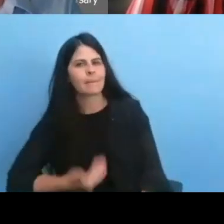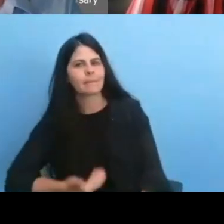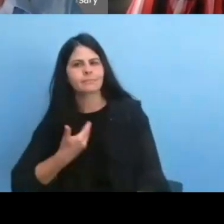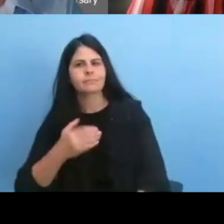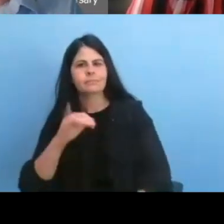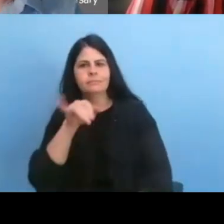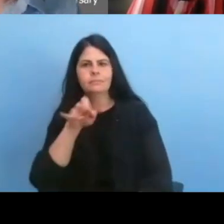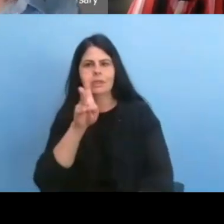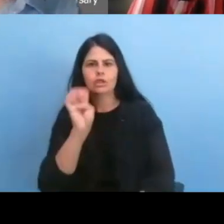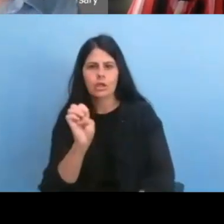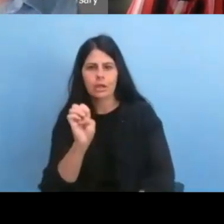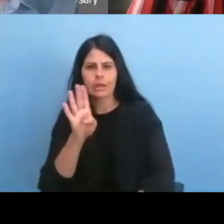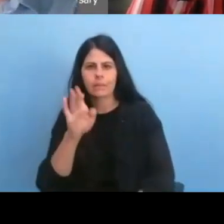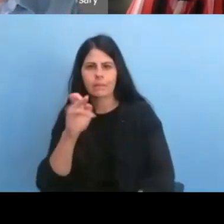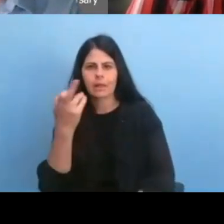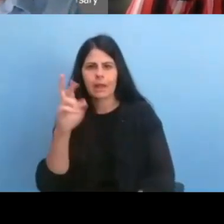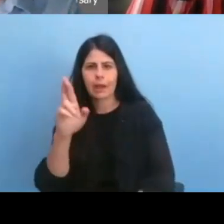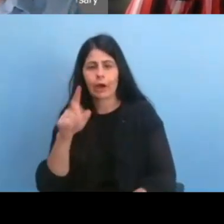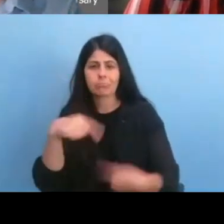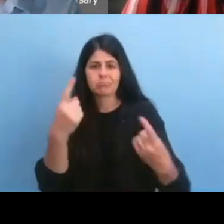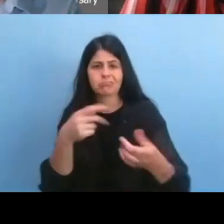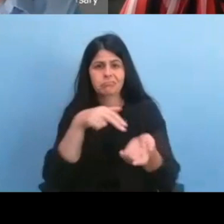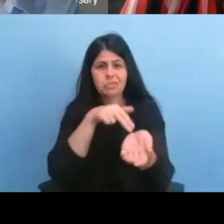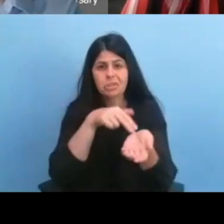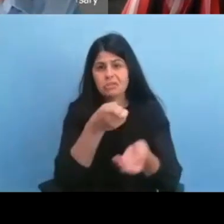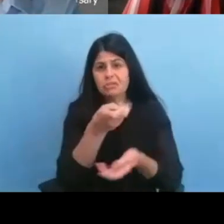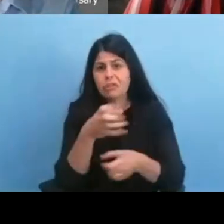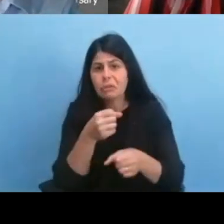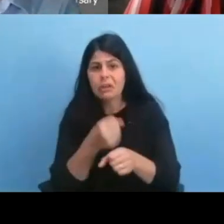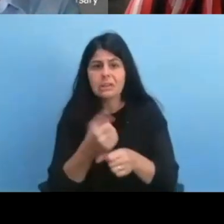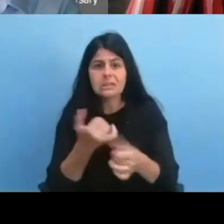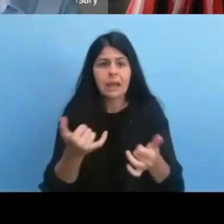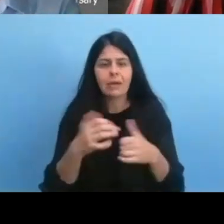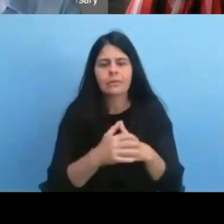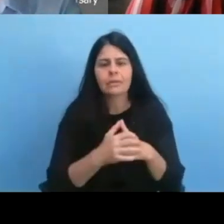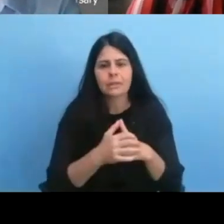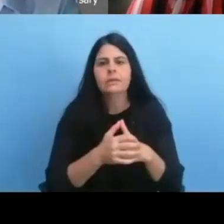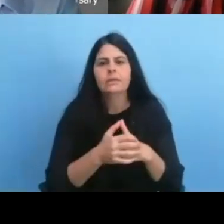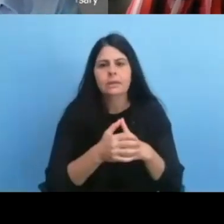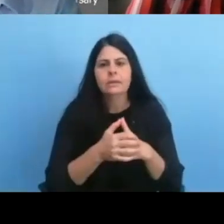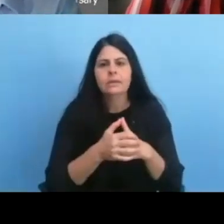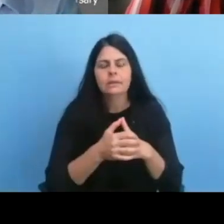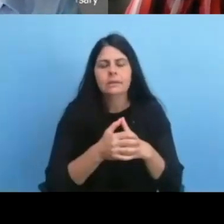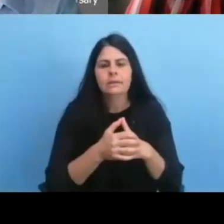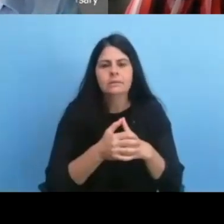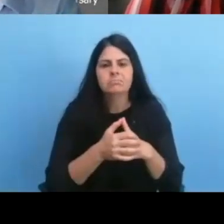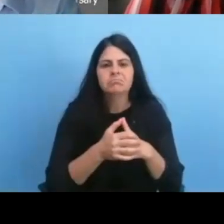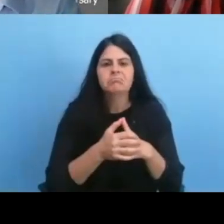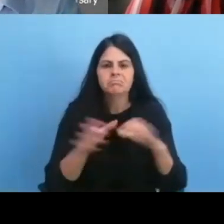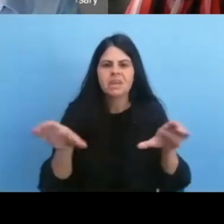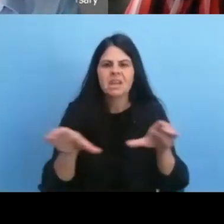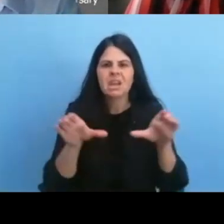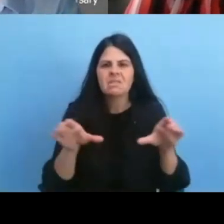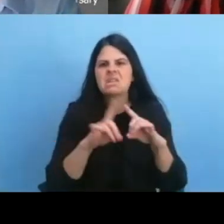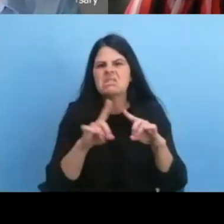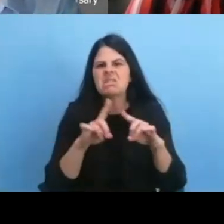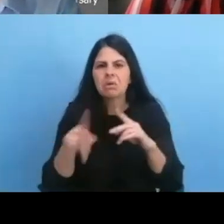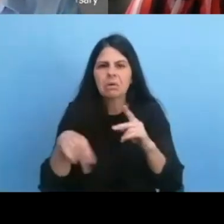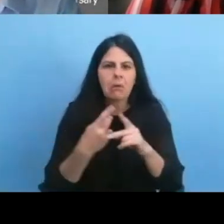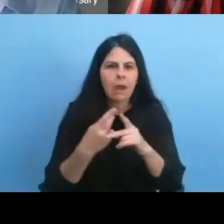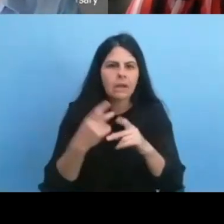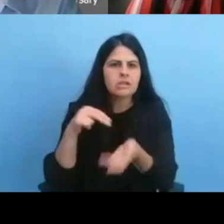Blair. I've been a nurse for quite a few years now. I've done different kinds of nursing.